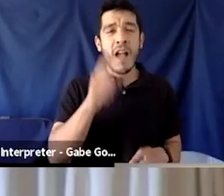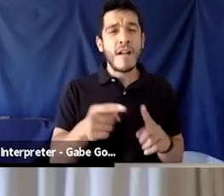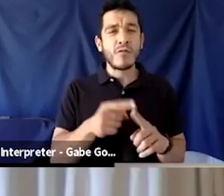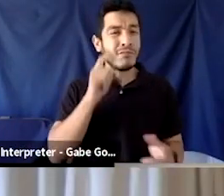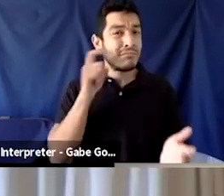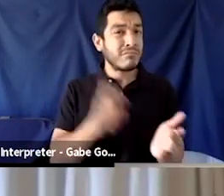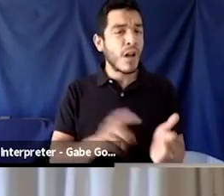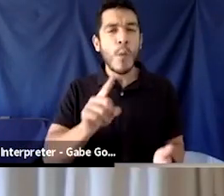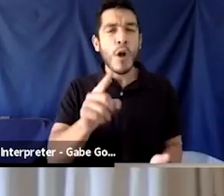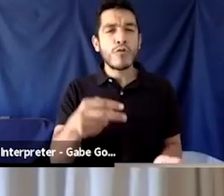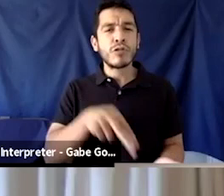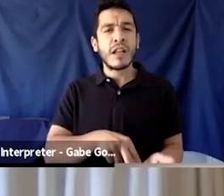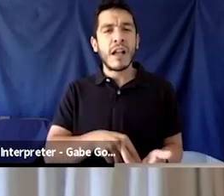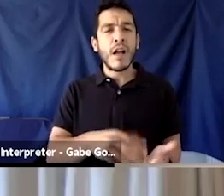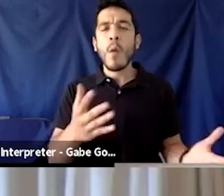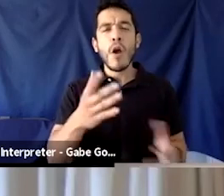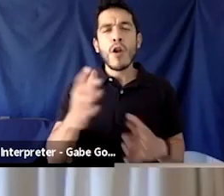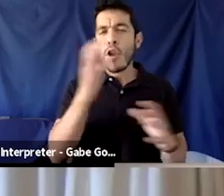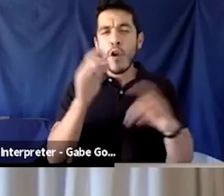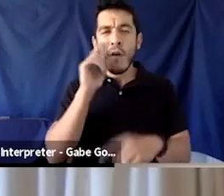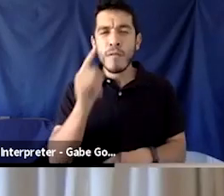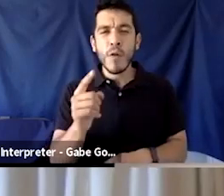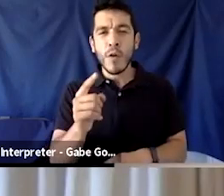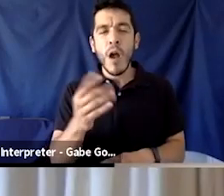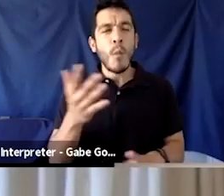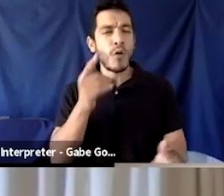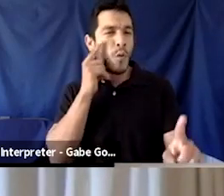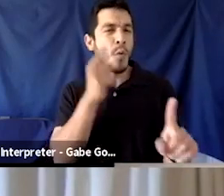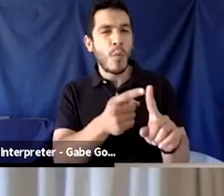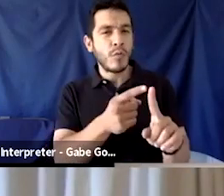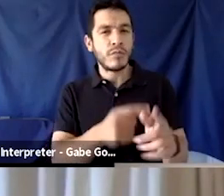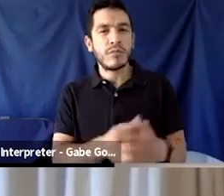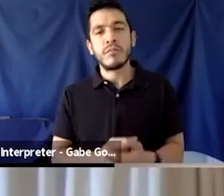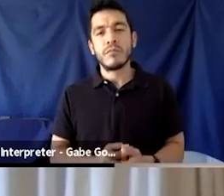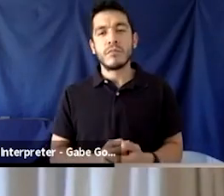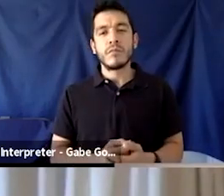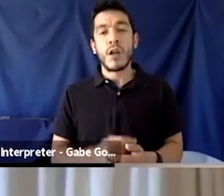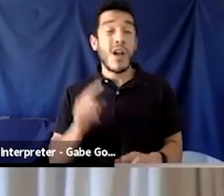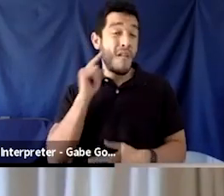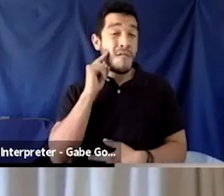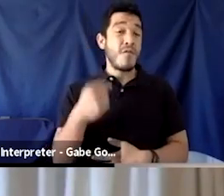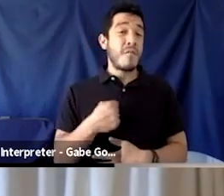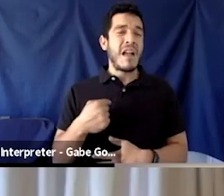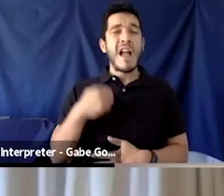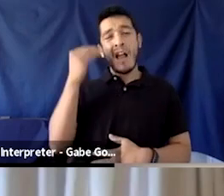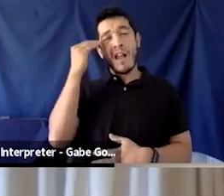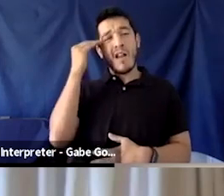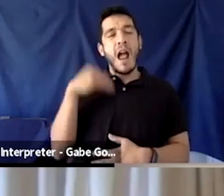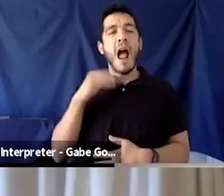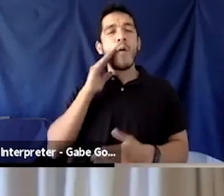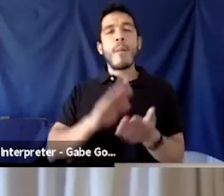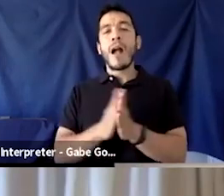where do you stand, what are your goals, and what are you going after? And for me, I knew that I was going to be a